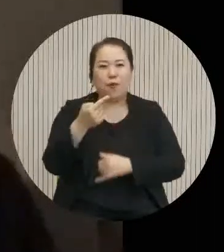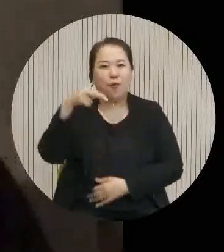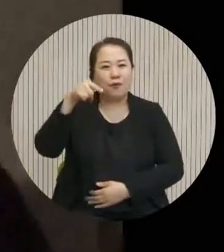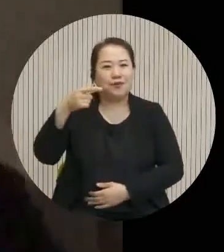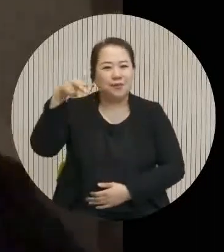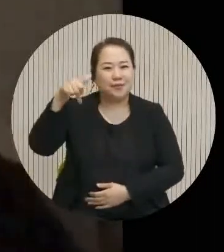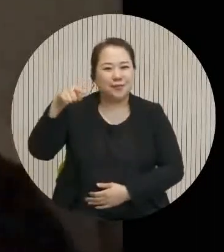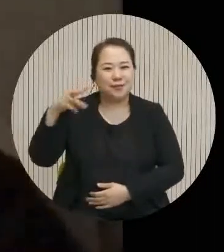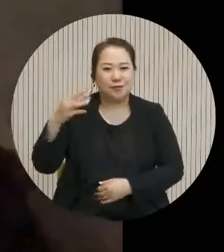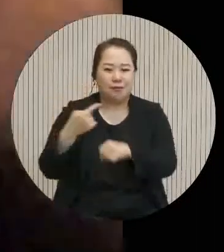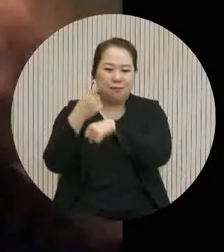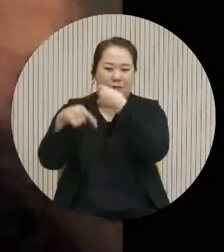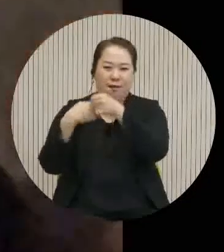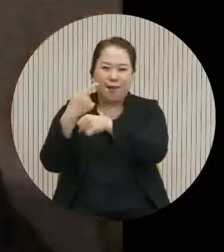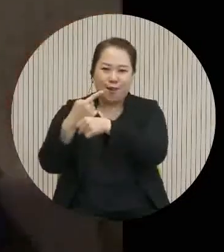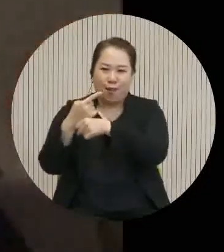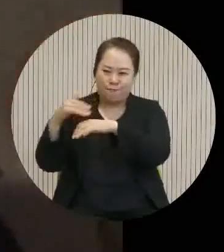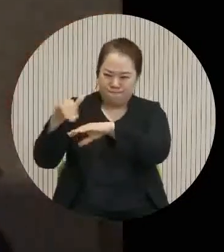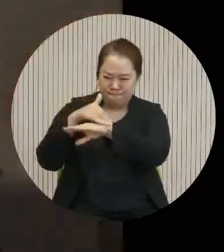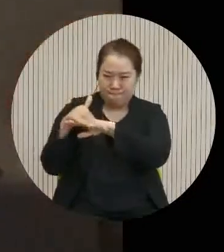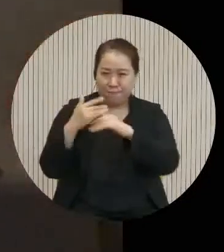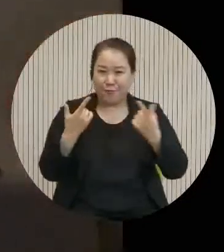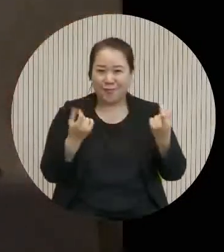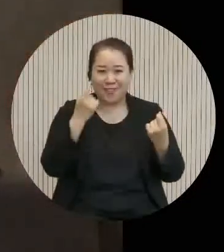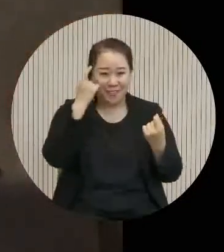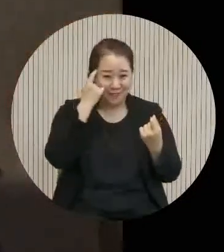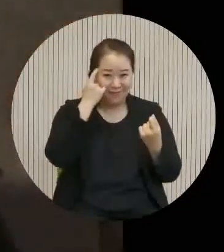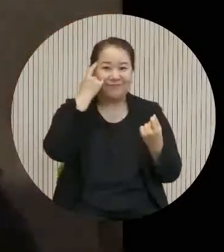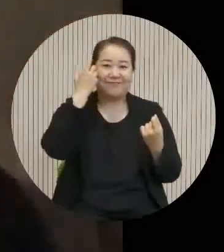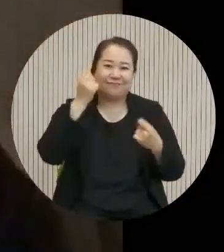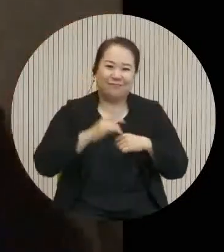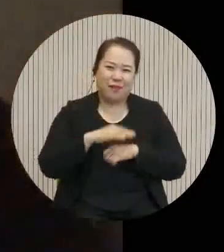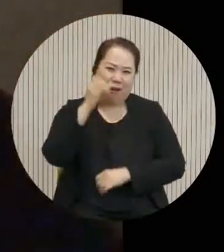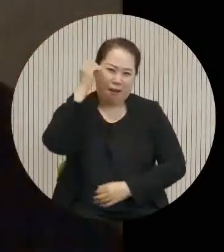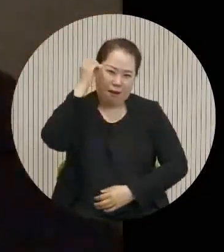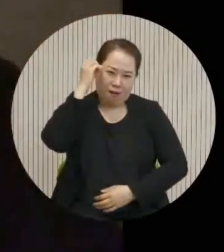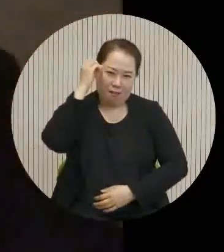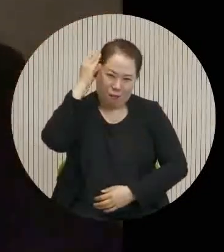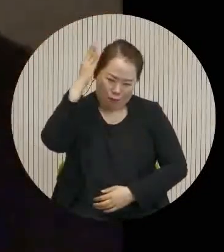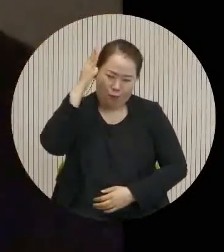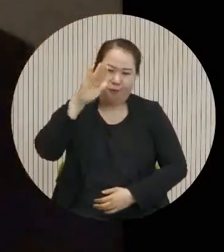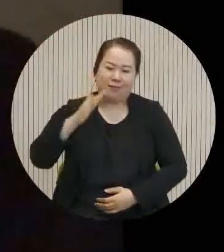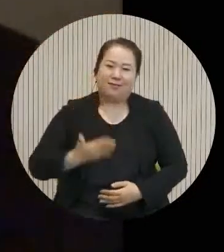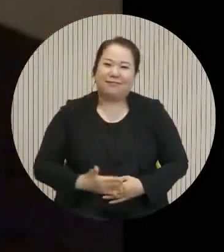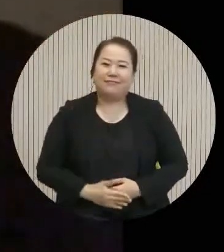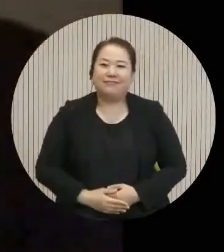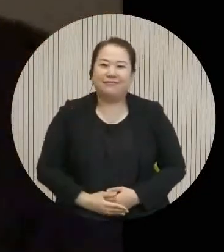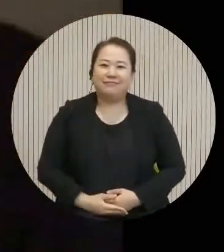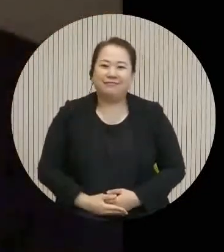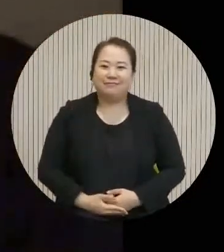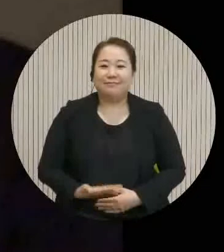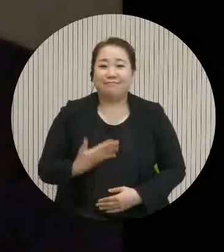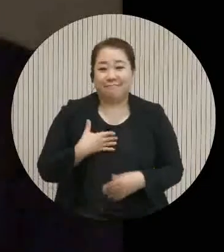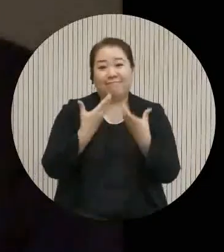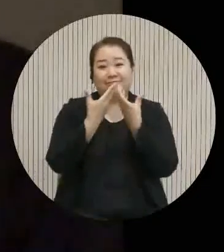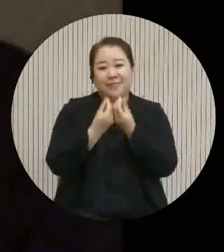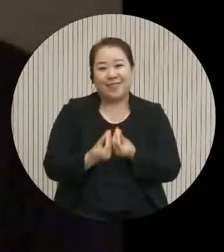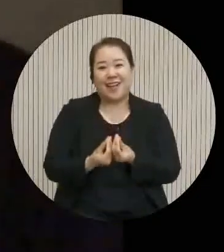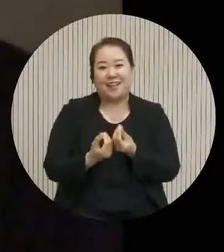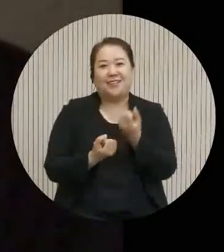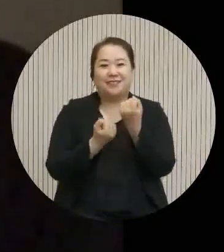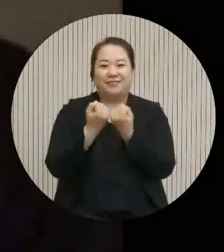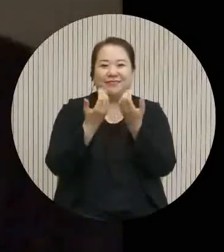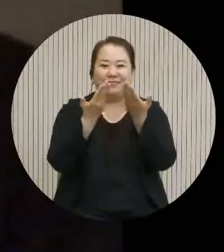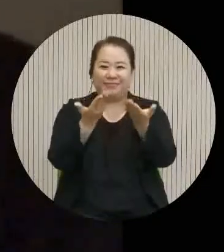that good. You get knowledge, you get vocabulary, you get everything. Well, I'm going to begin with a case history, one of